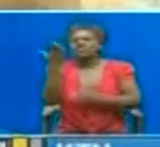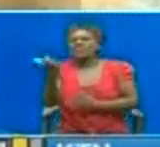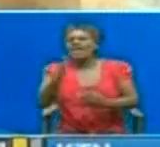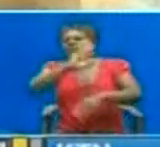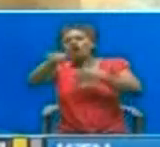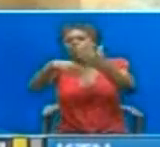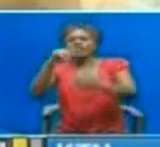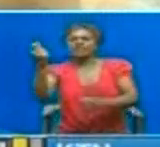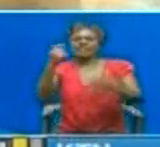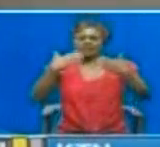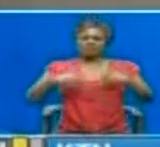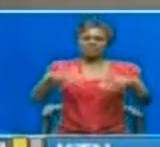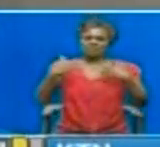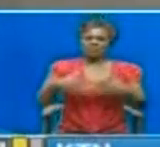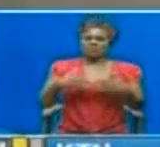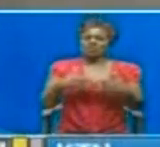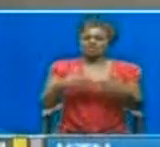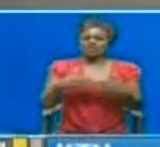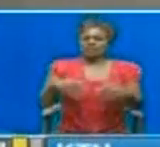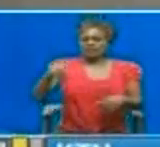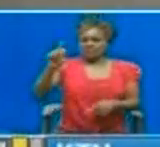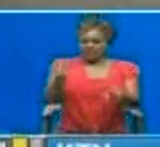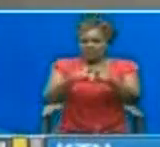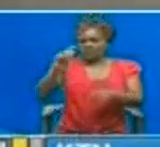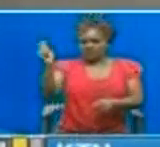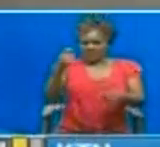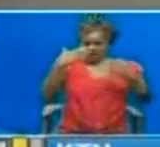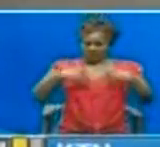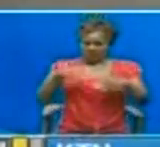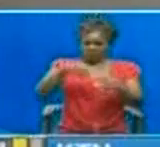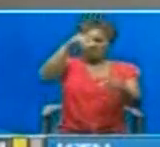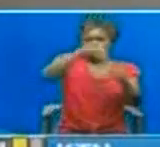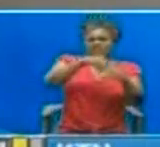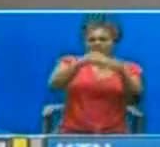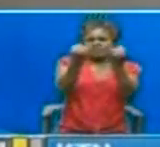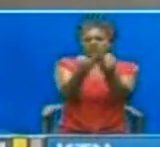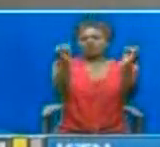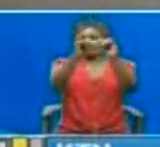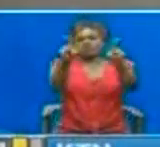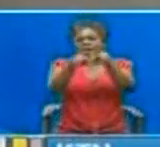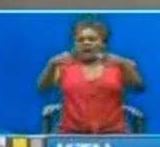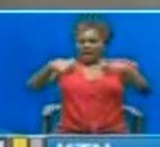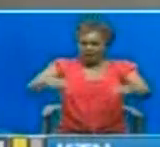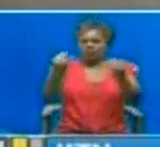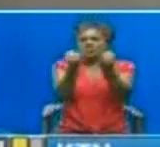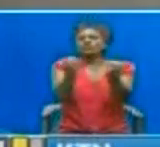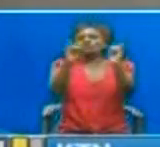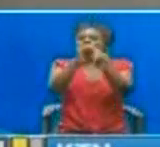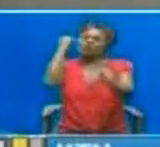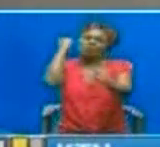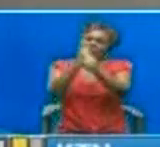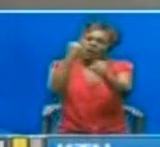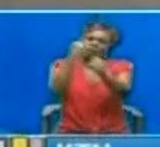Kenyans. But we need to, as Kenyans, invest in our institutions. We need to allow those institutions to work,